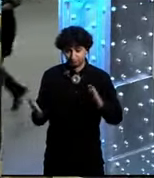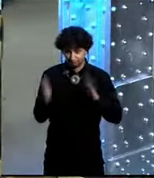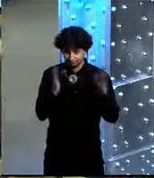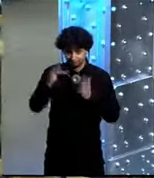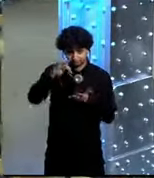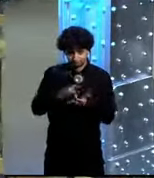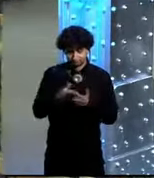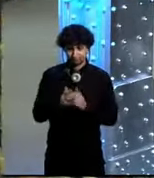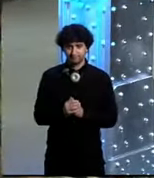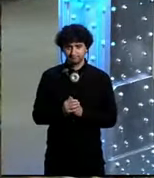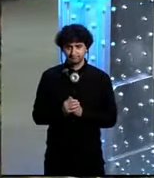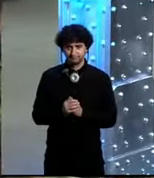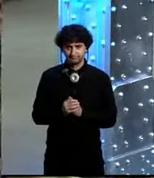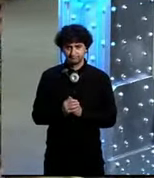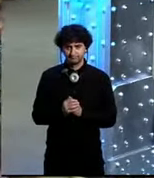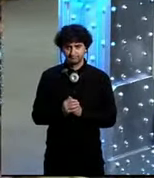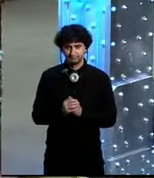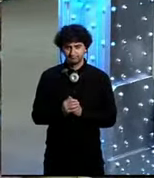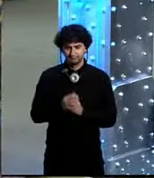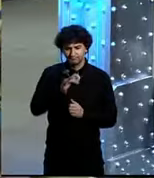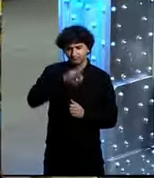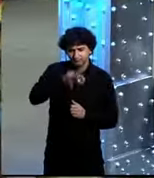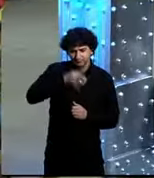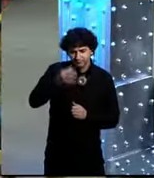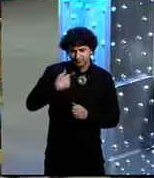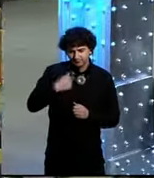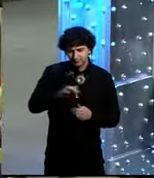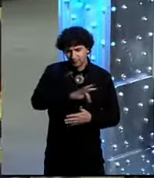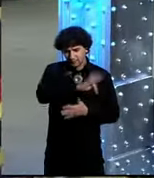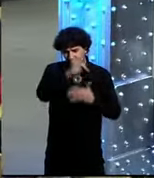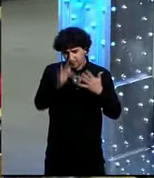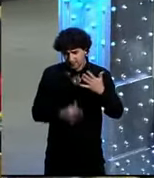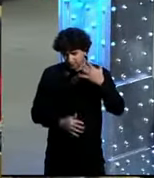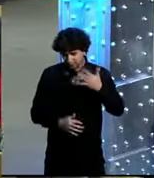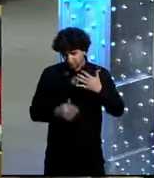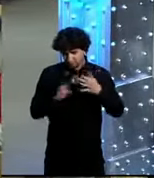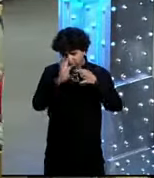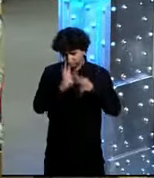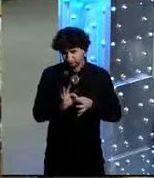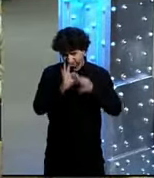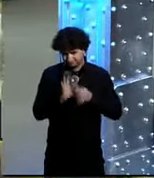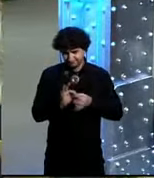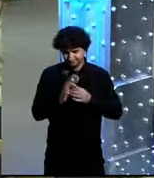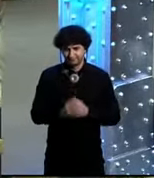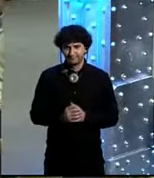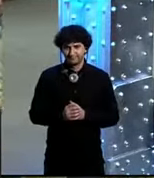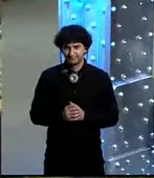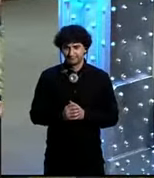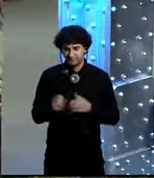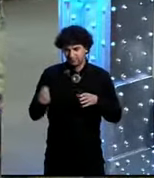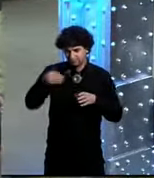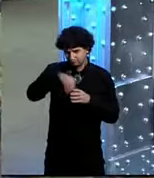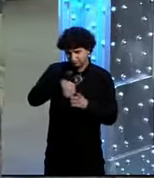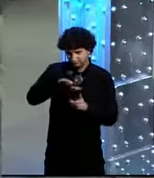but intertwining topics. They all base themselves in the same context. That of a world where the rules